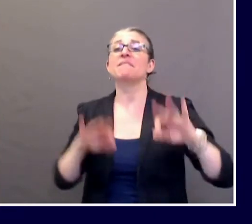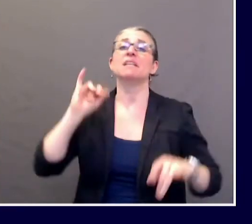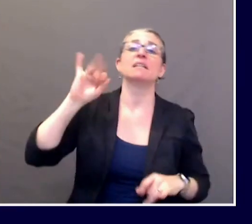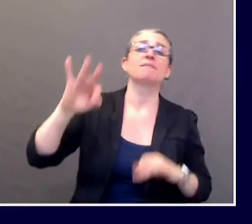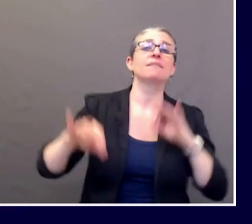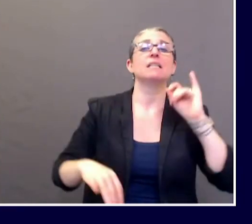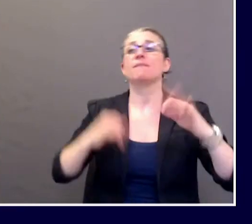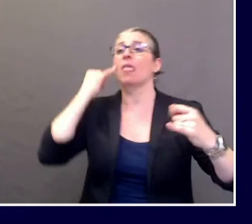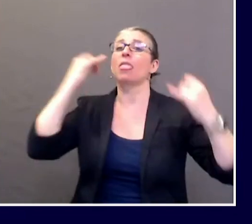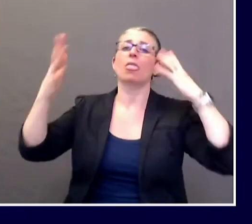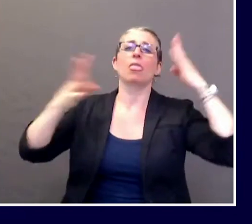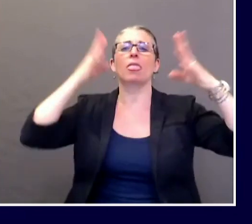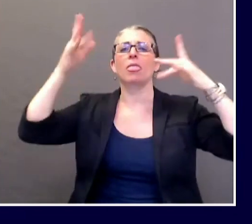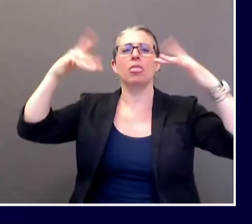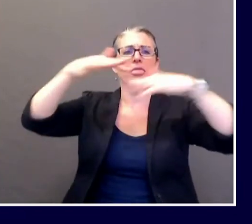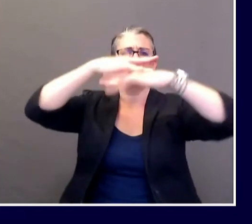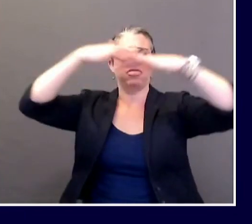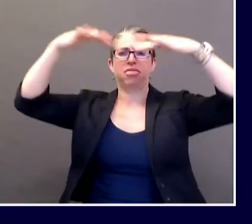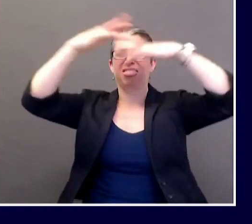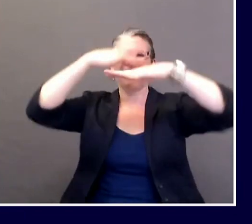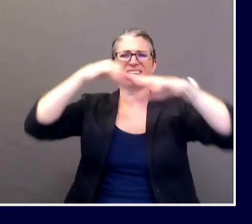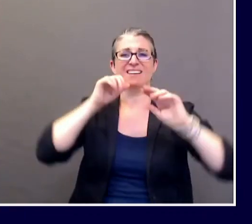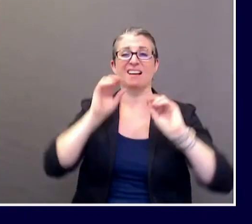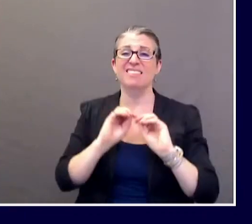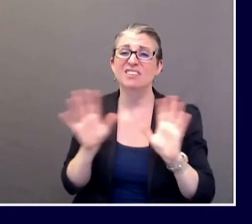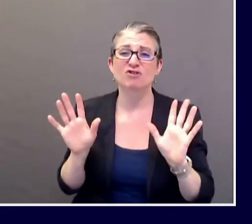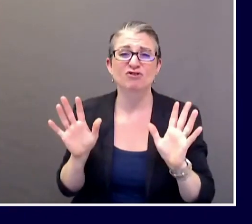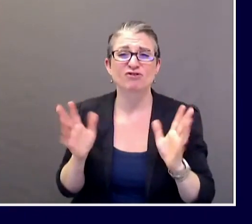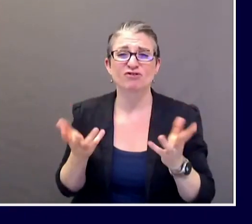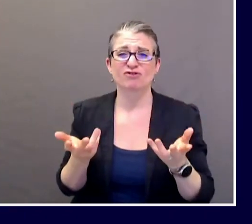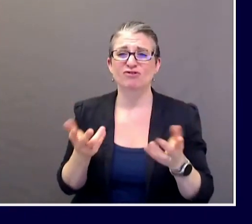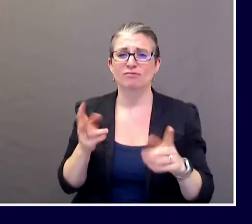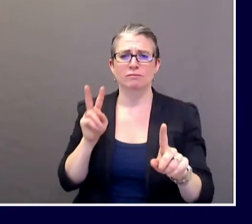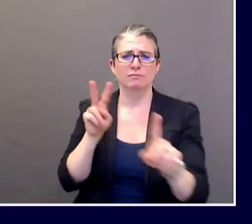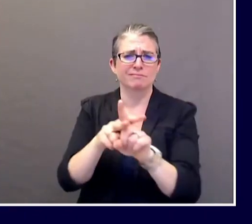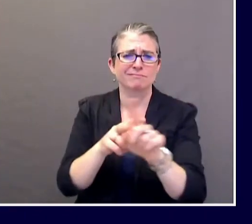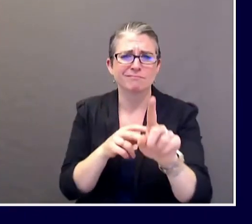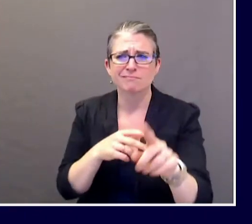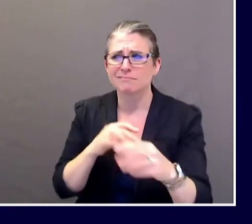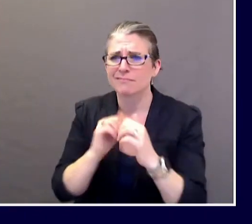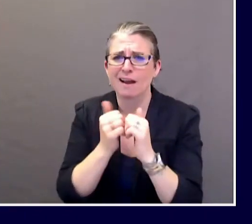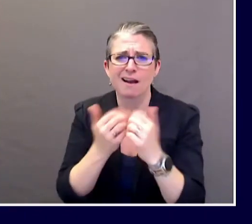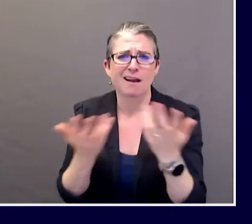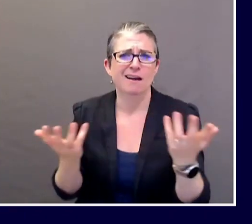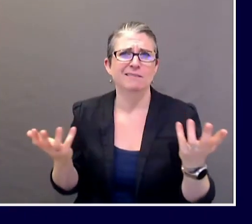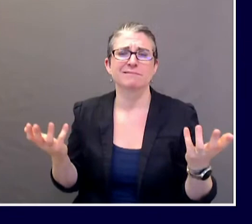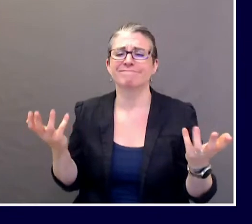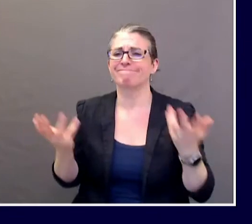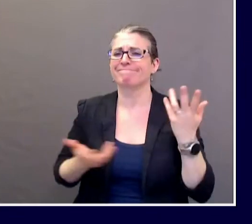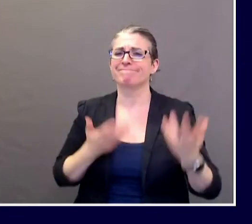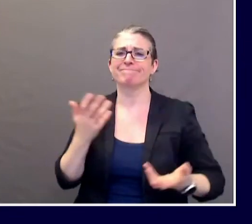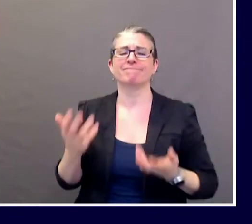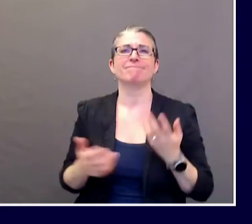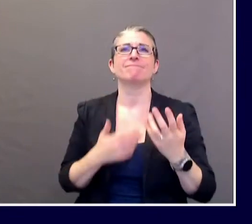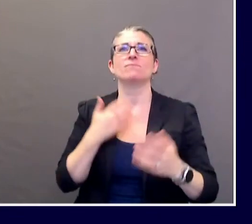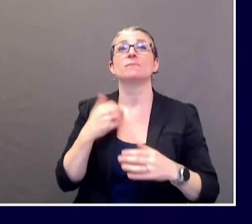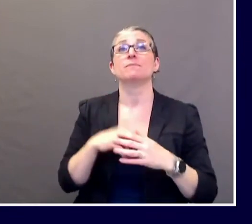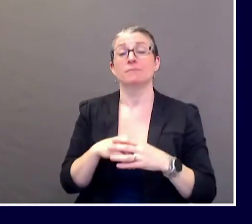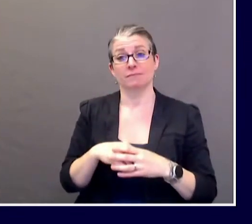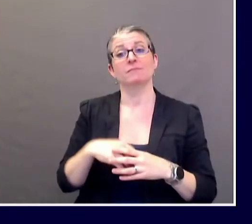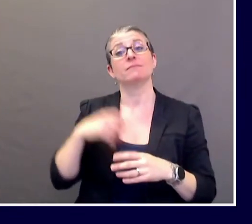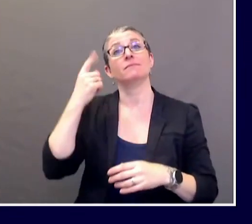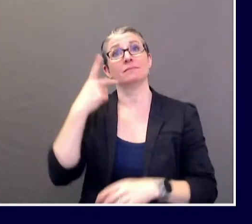rate of variance of concern that comes back to that workplace, and maybe again, like our vaccines work well, but they're not